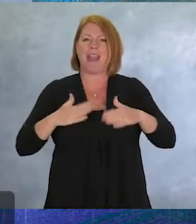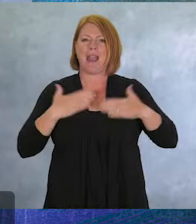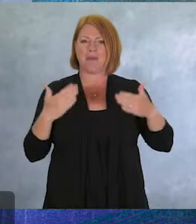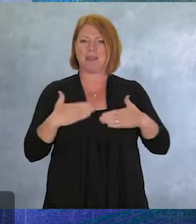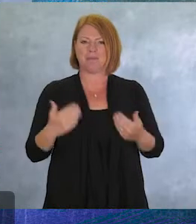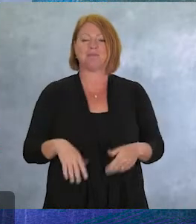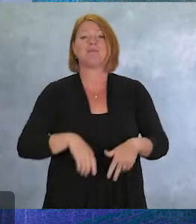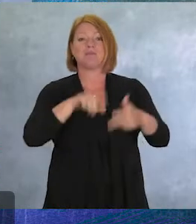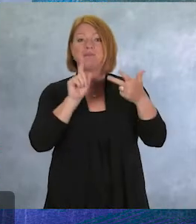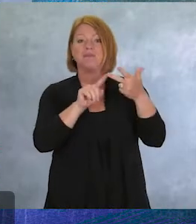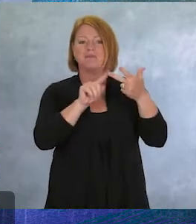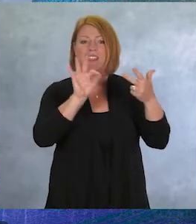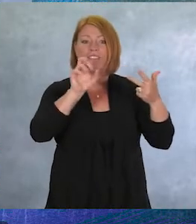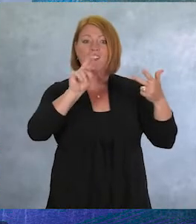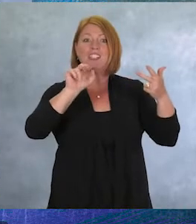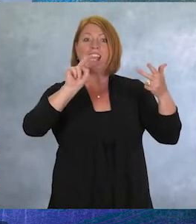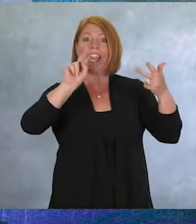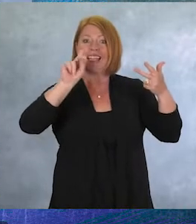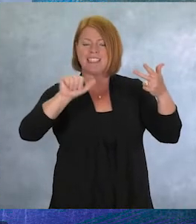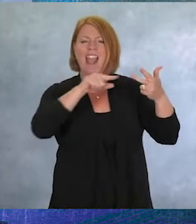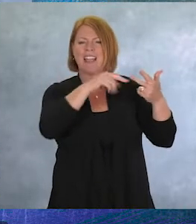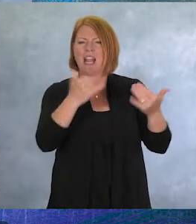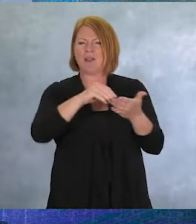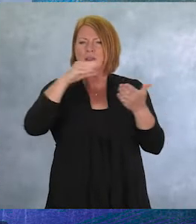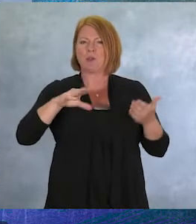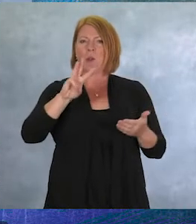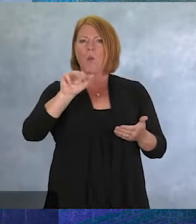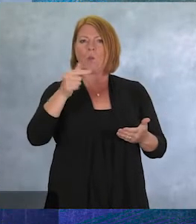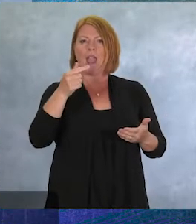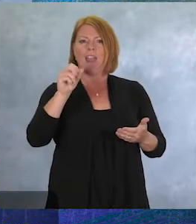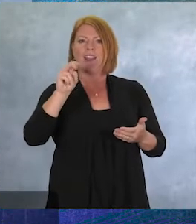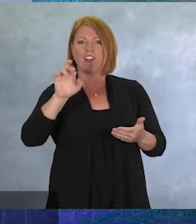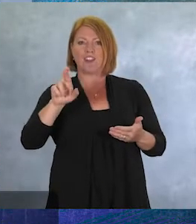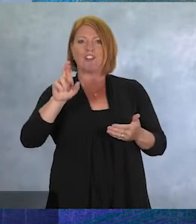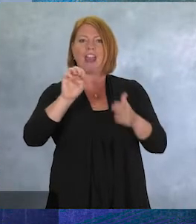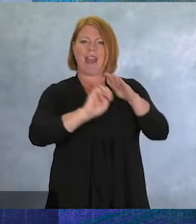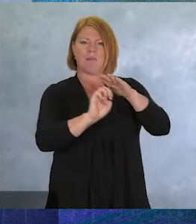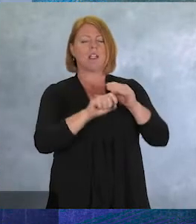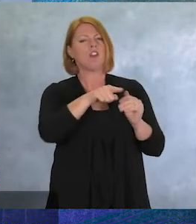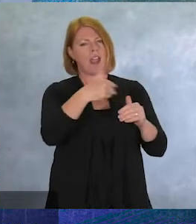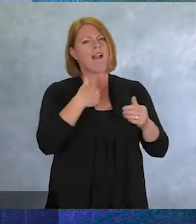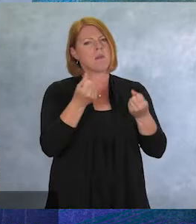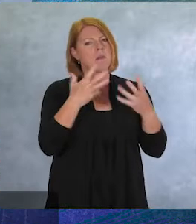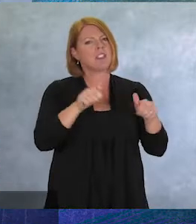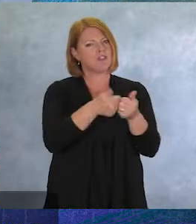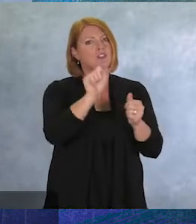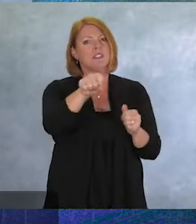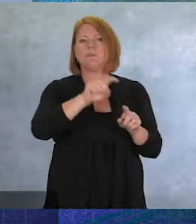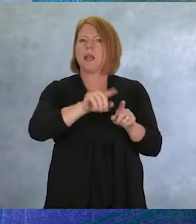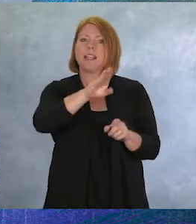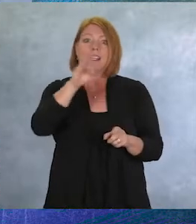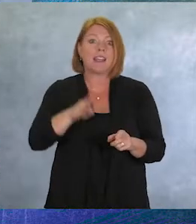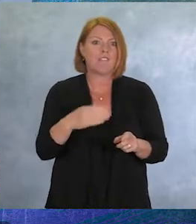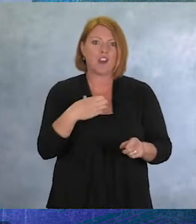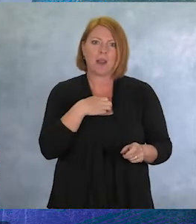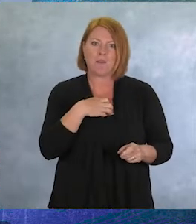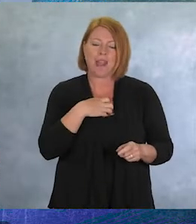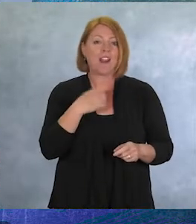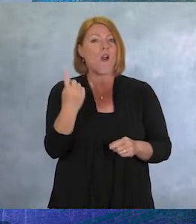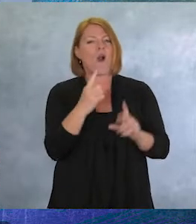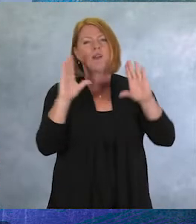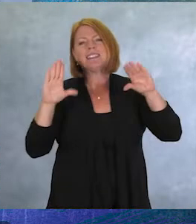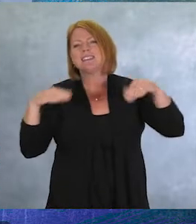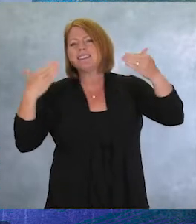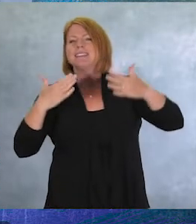Nieto is currently a student at Wagner Elementary. Despite having a number of challenges, she never complains. She is